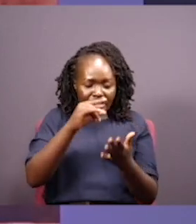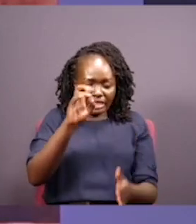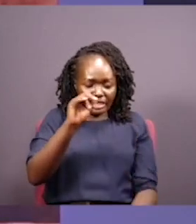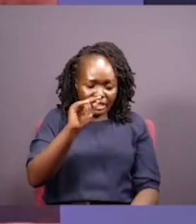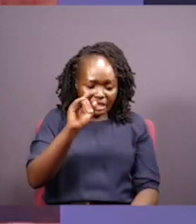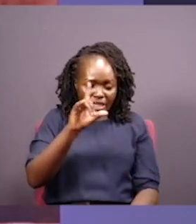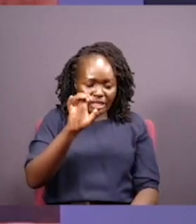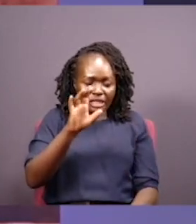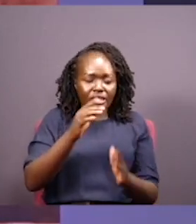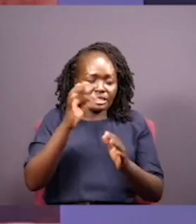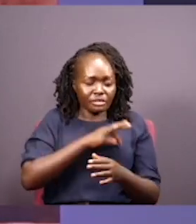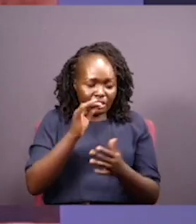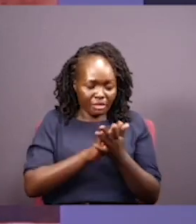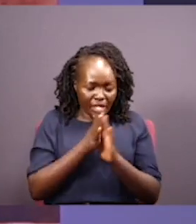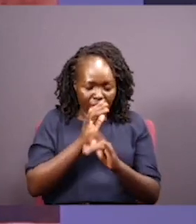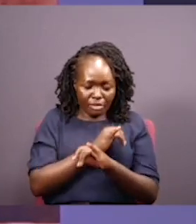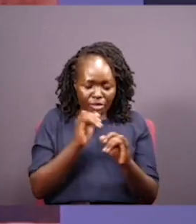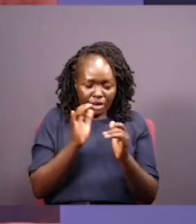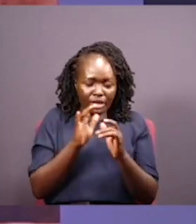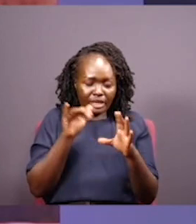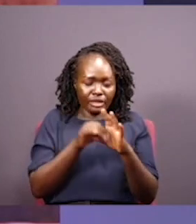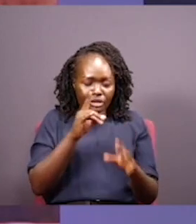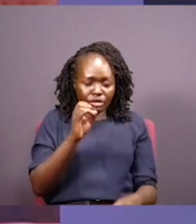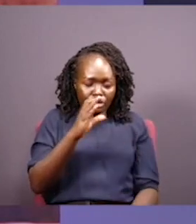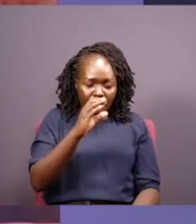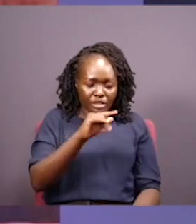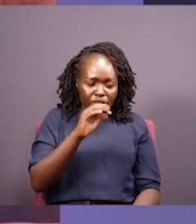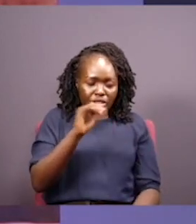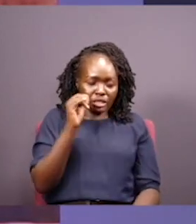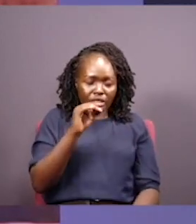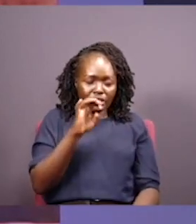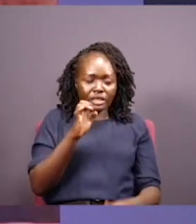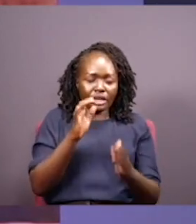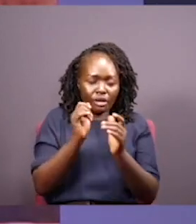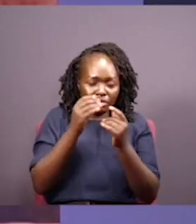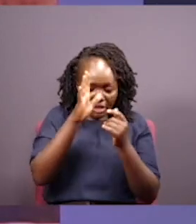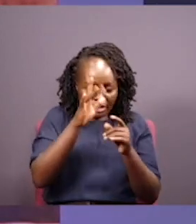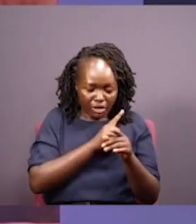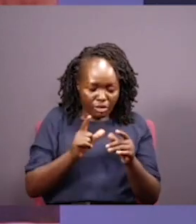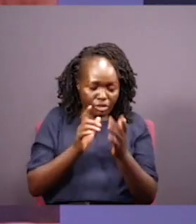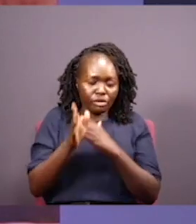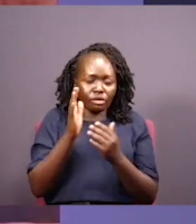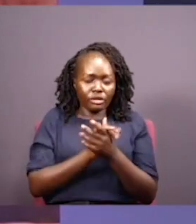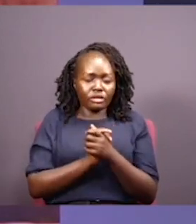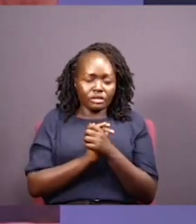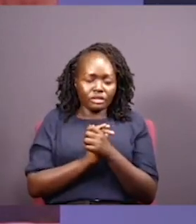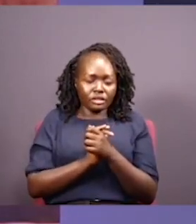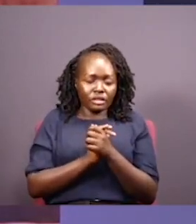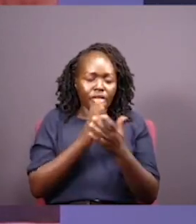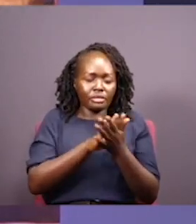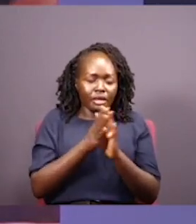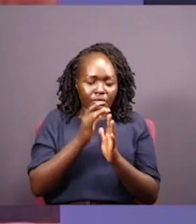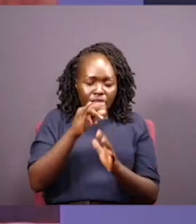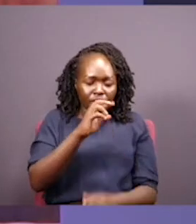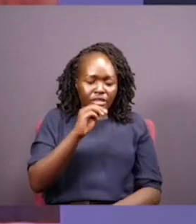be pure in doctrine, but Father, with our behavior, Lord God, also to be gentle, Lord God, that our behavior, Lord,